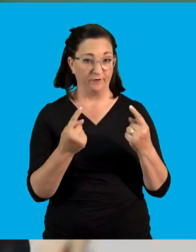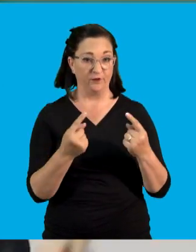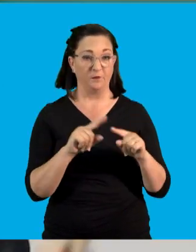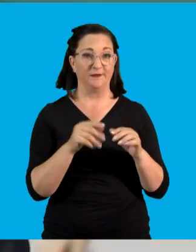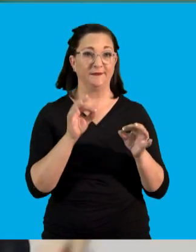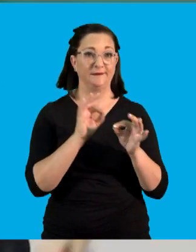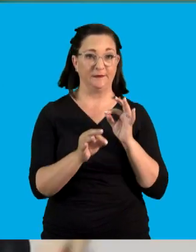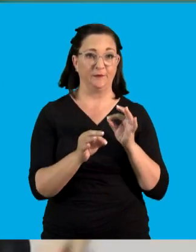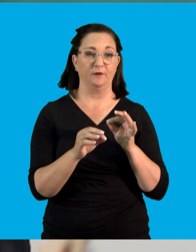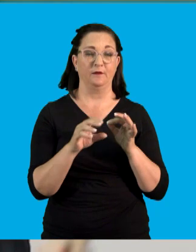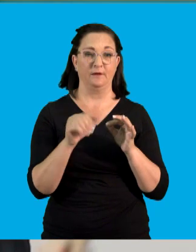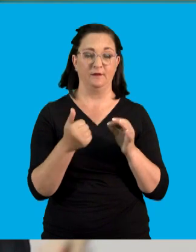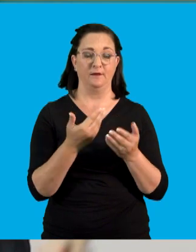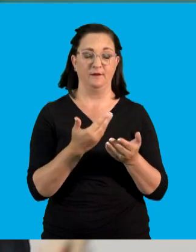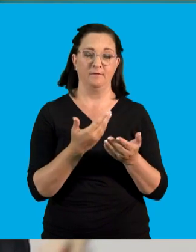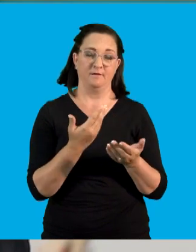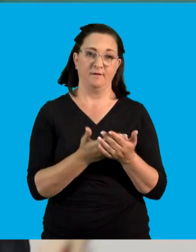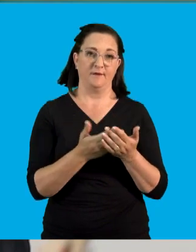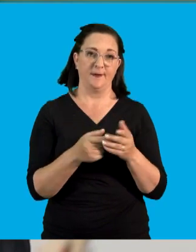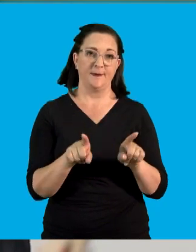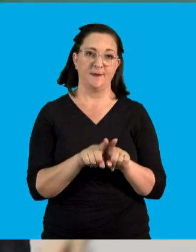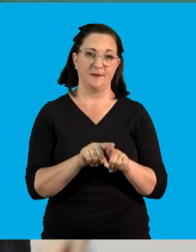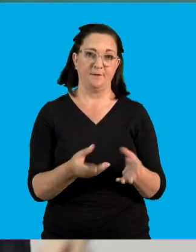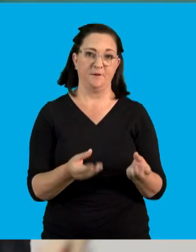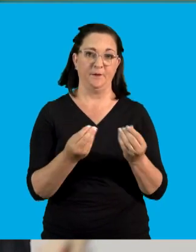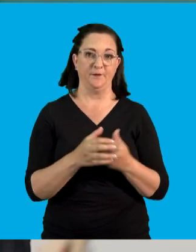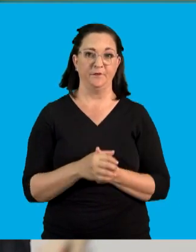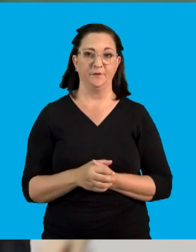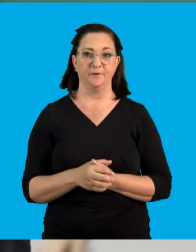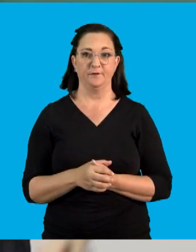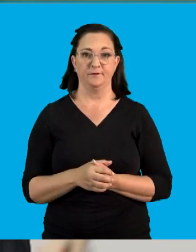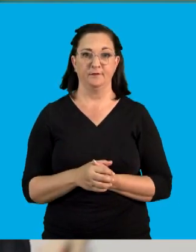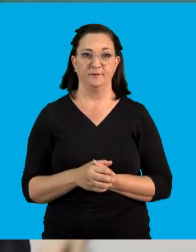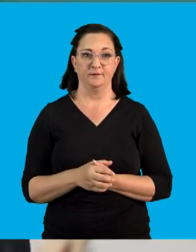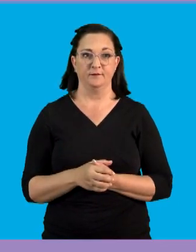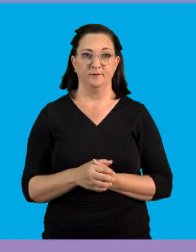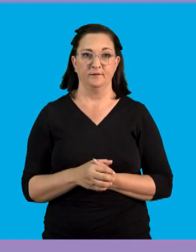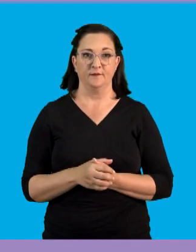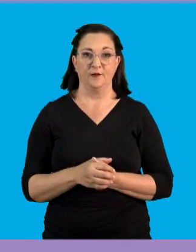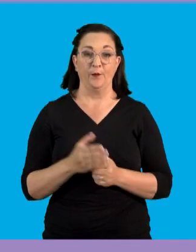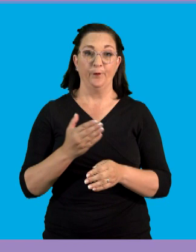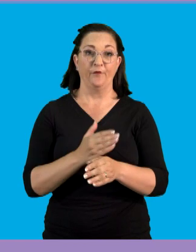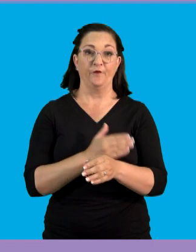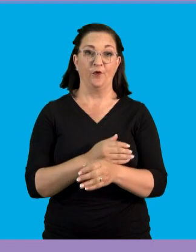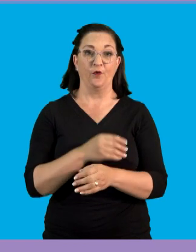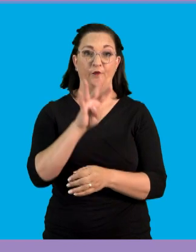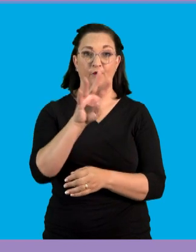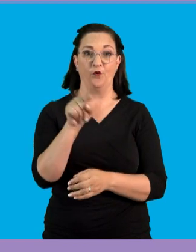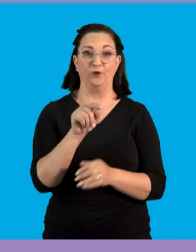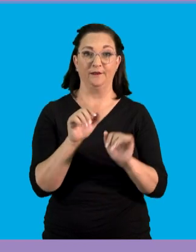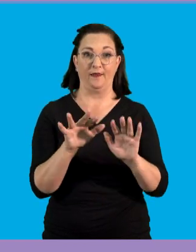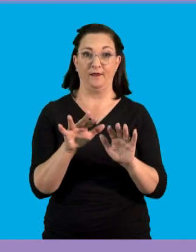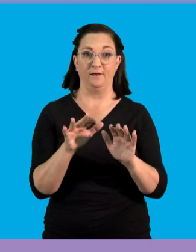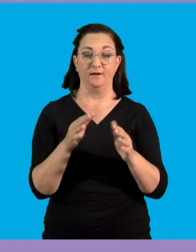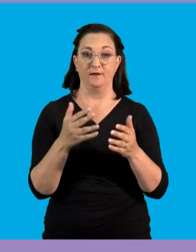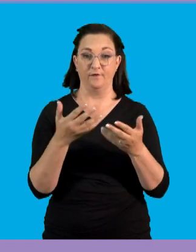when you simplify them, they become the same. So remember earlier on we did simplify